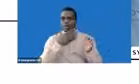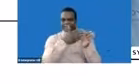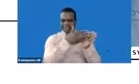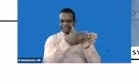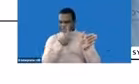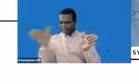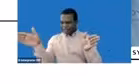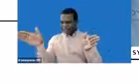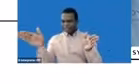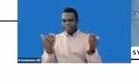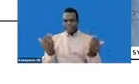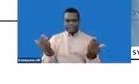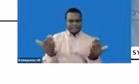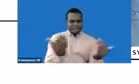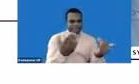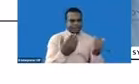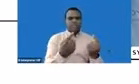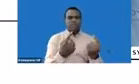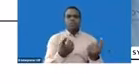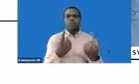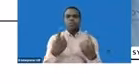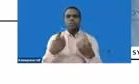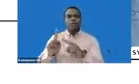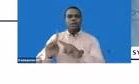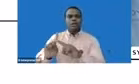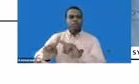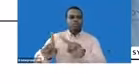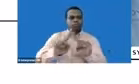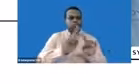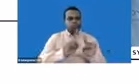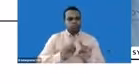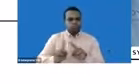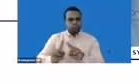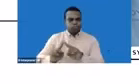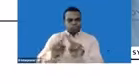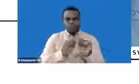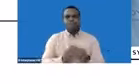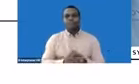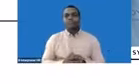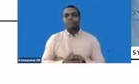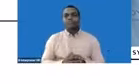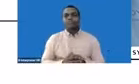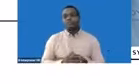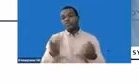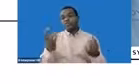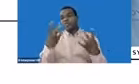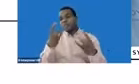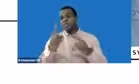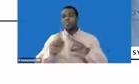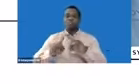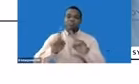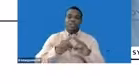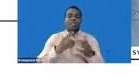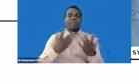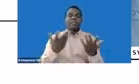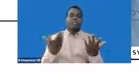why there's not so much feedback sent to public sector bodies. This is a bit of a black